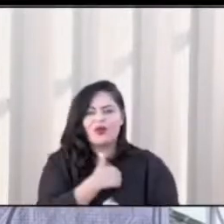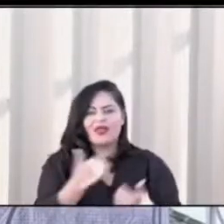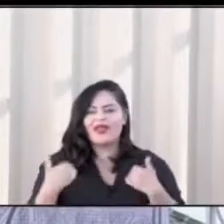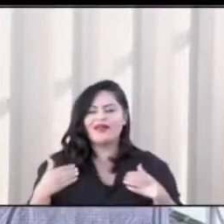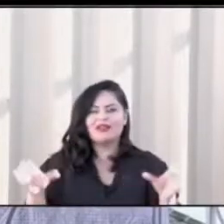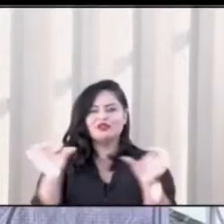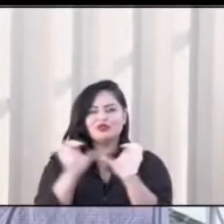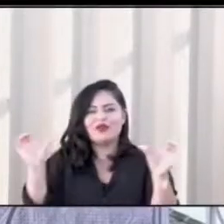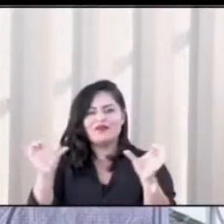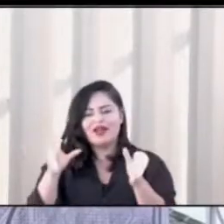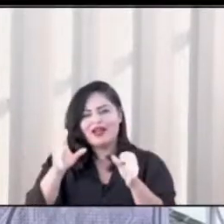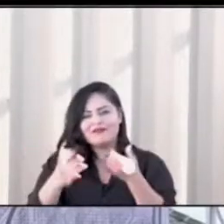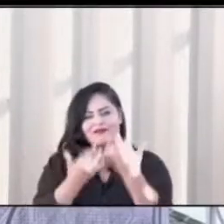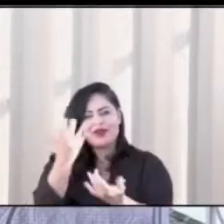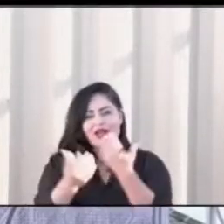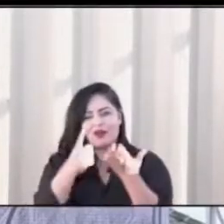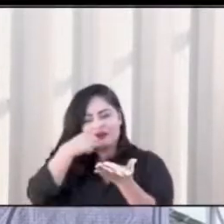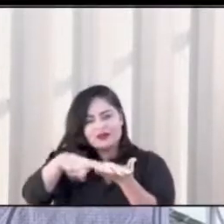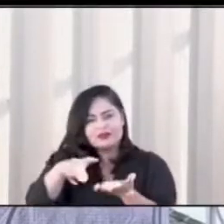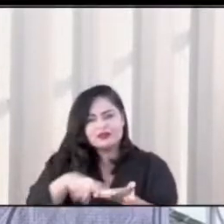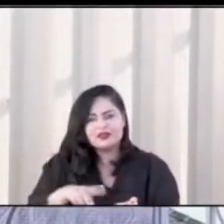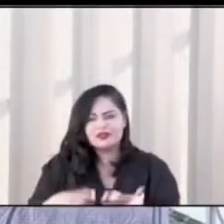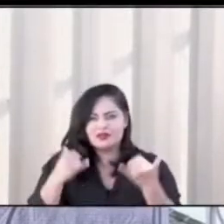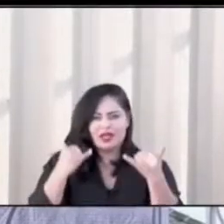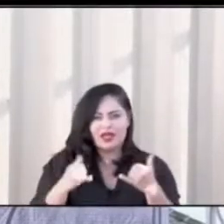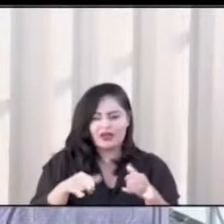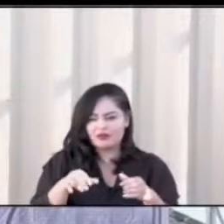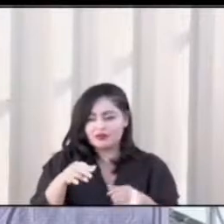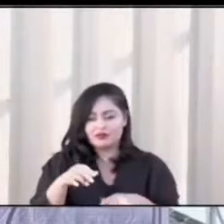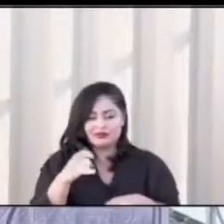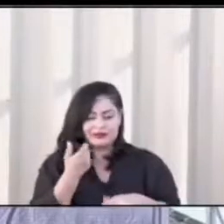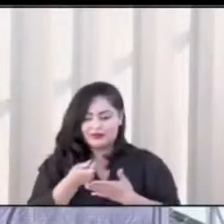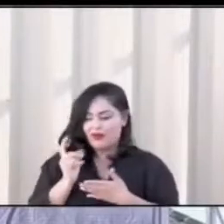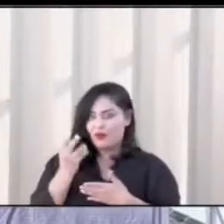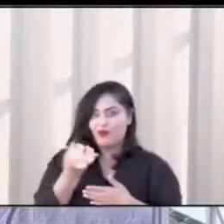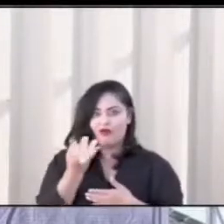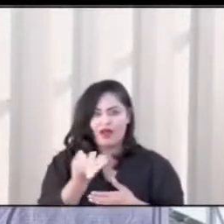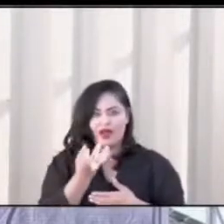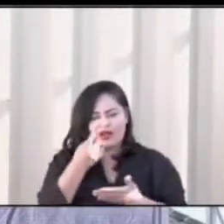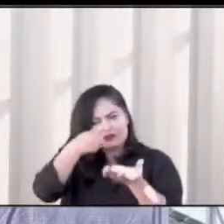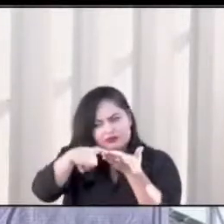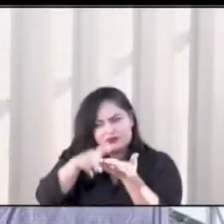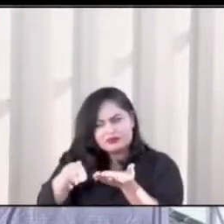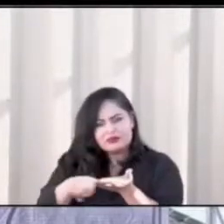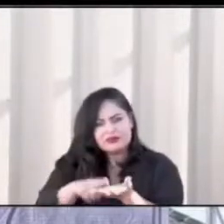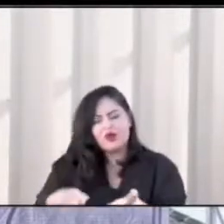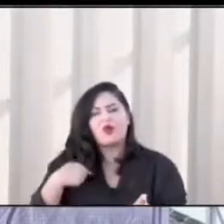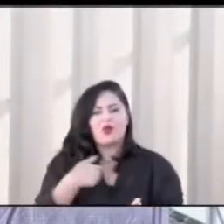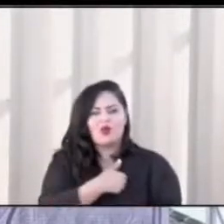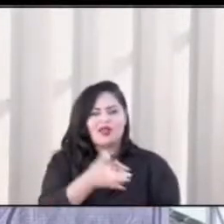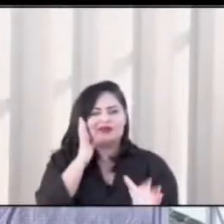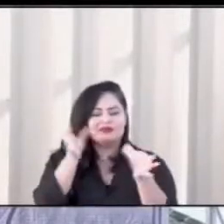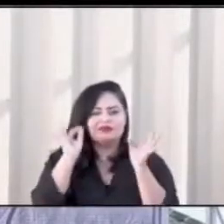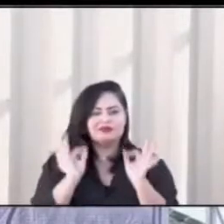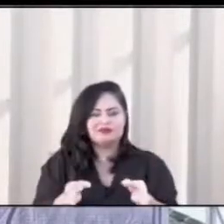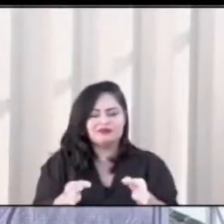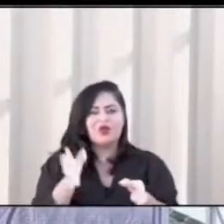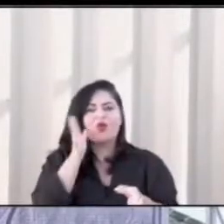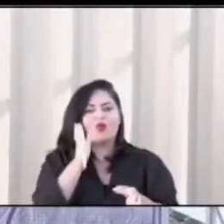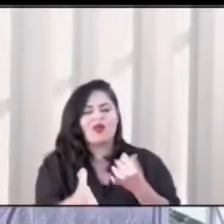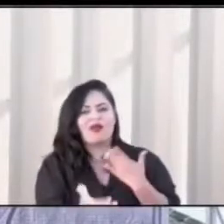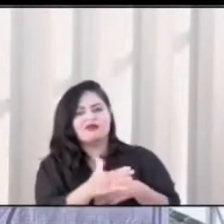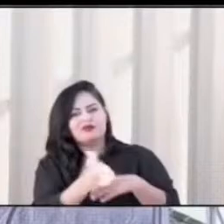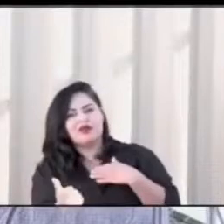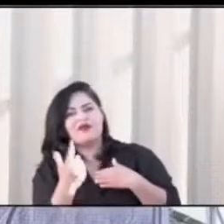on scene providing initial assessment on Friday. During that survey, we determined we would bring out an